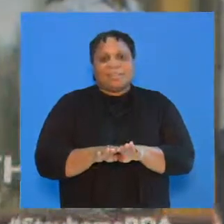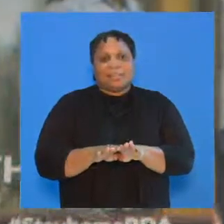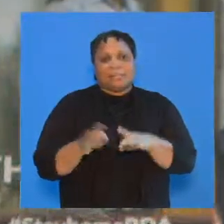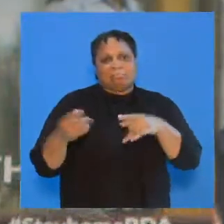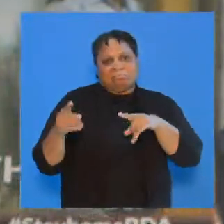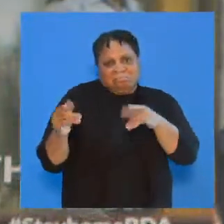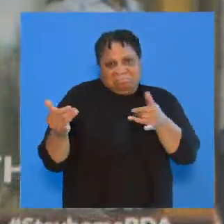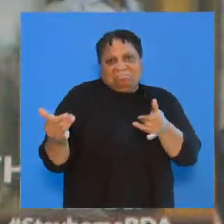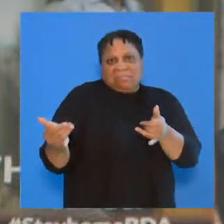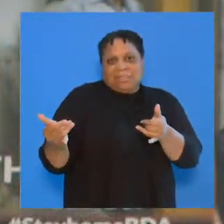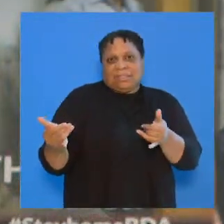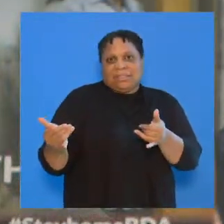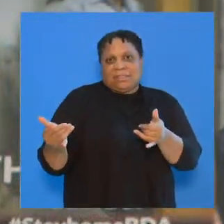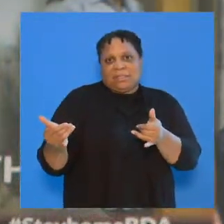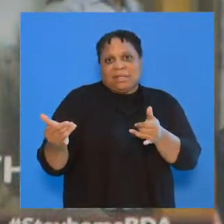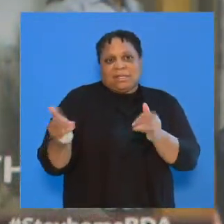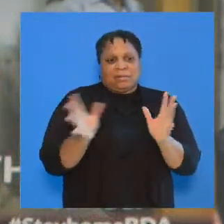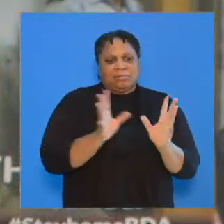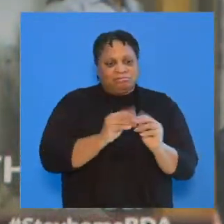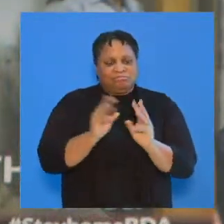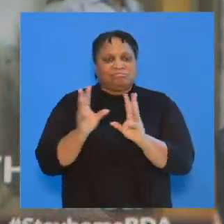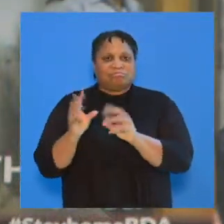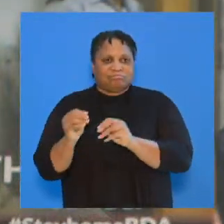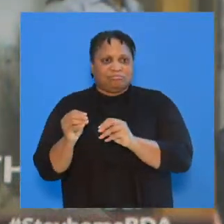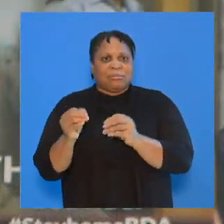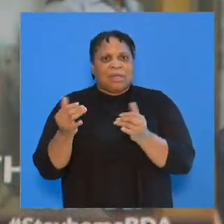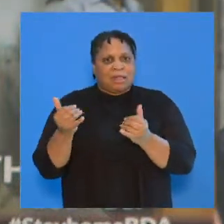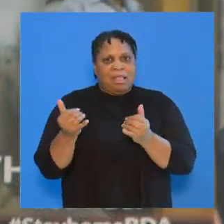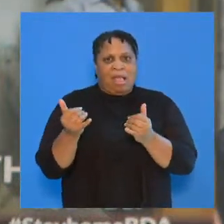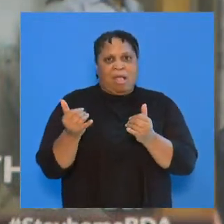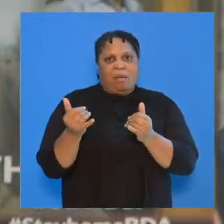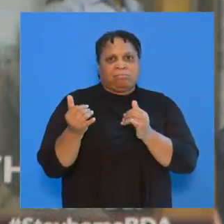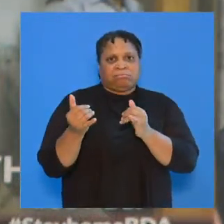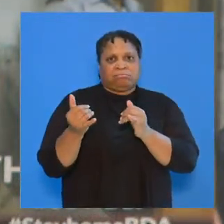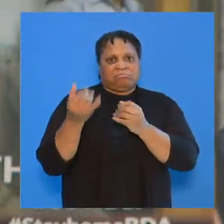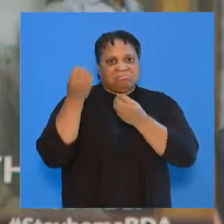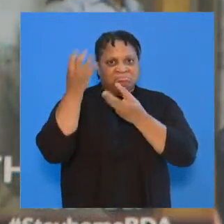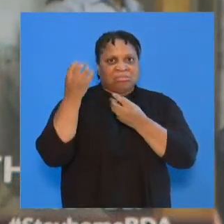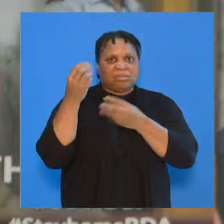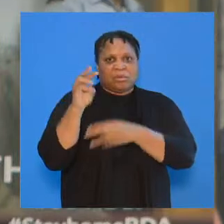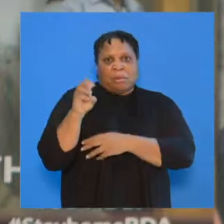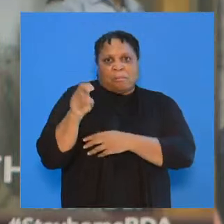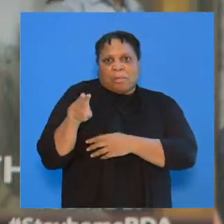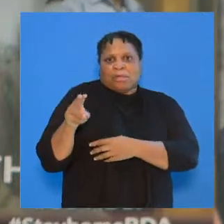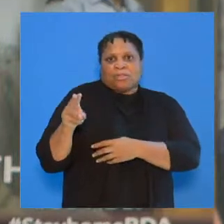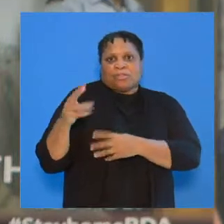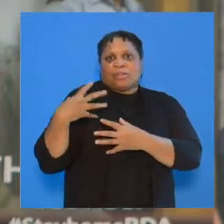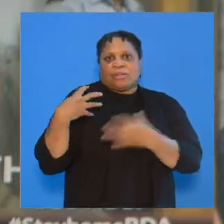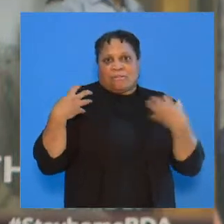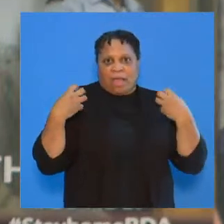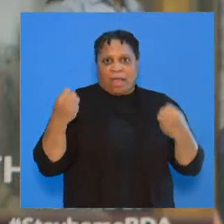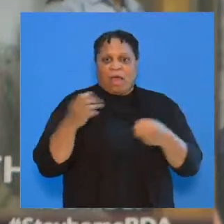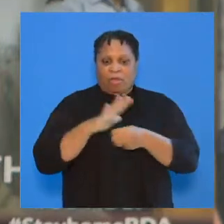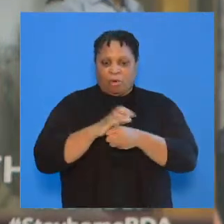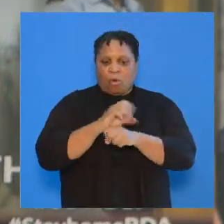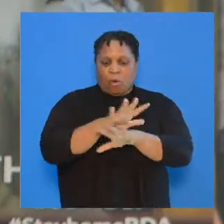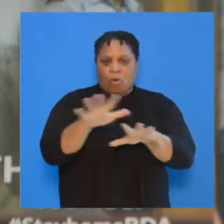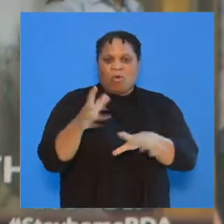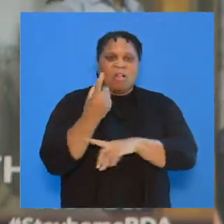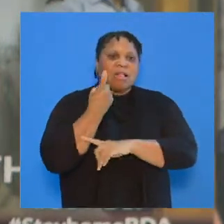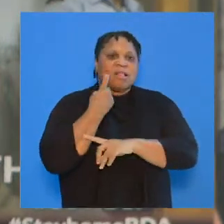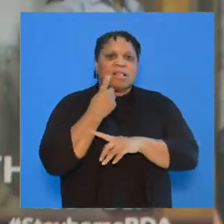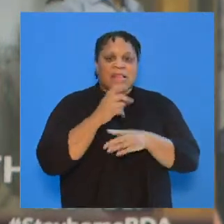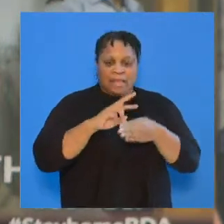During today's briefing, we will have an update from the Minister of Health on COVID-19, the latest test results,